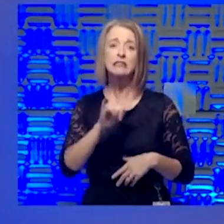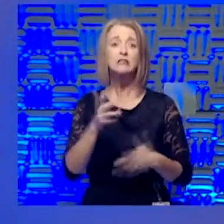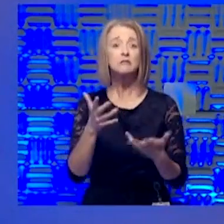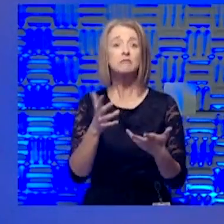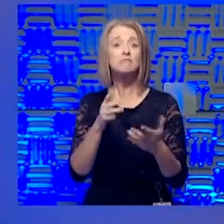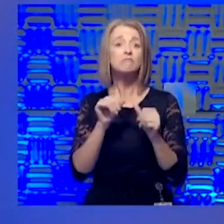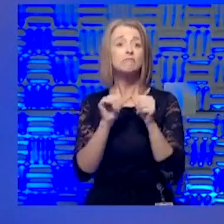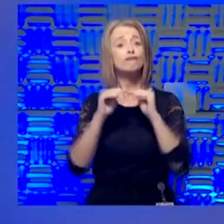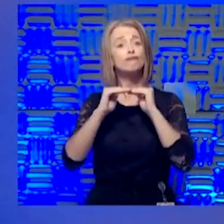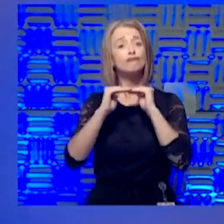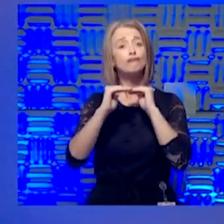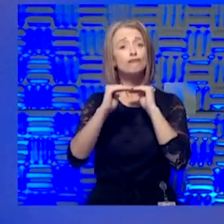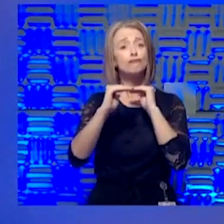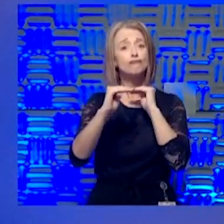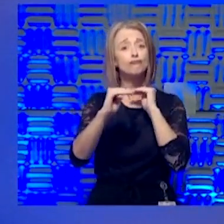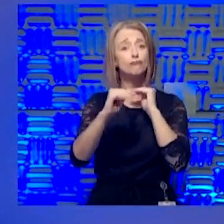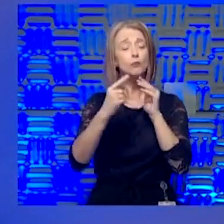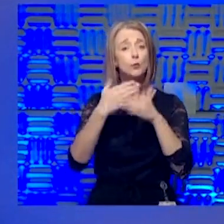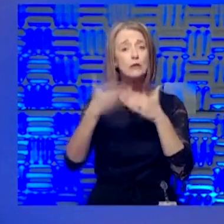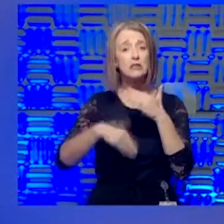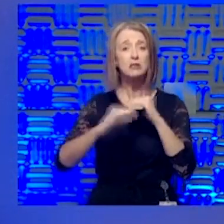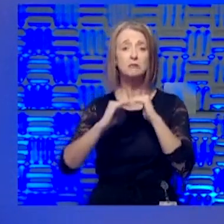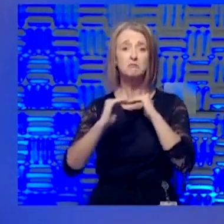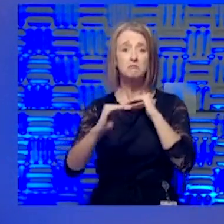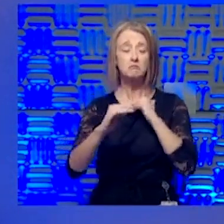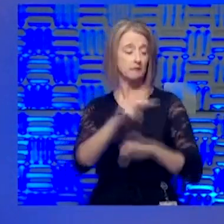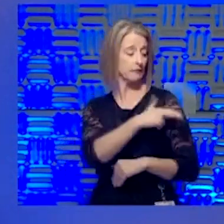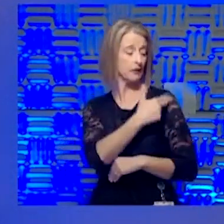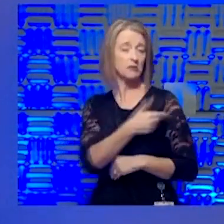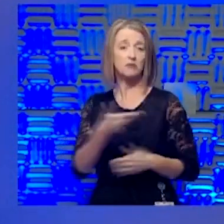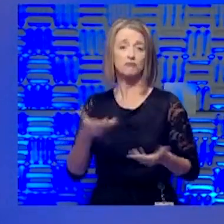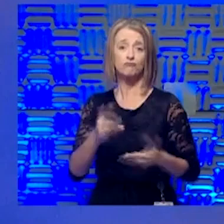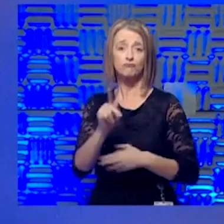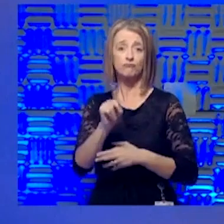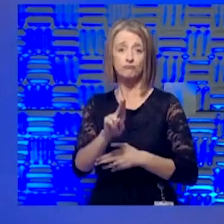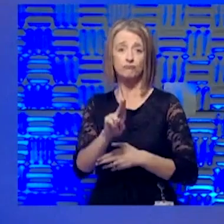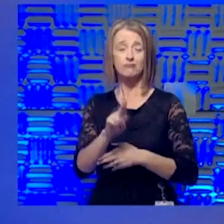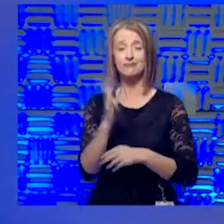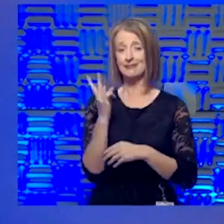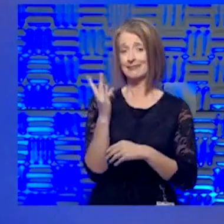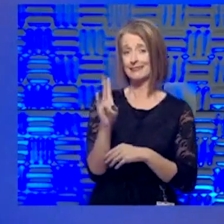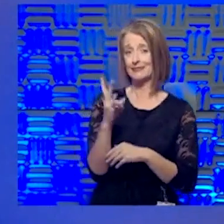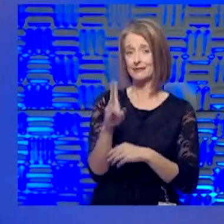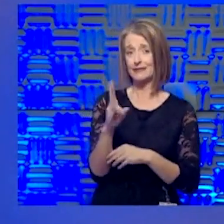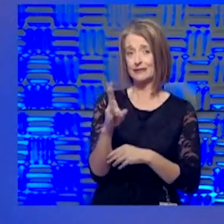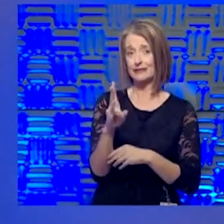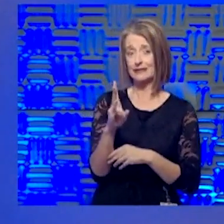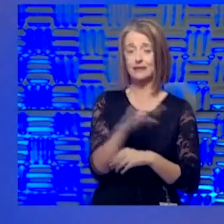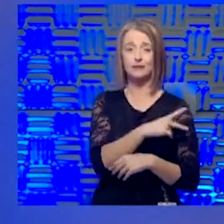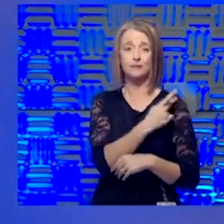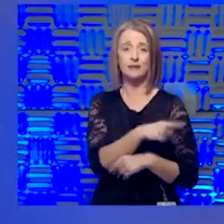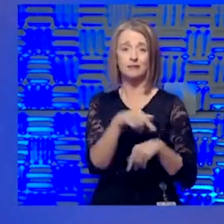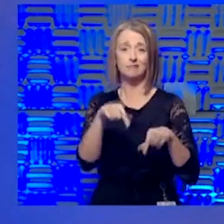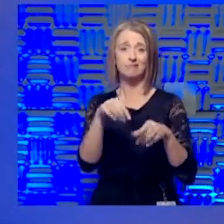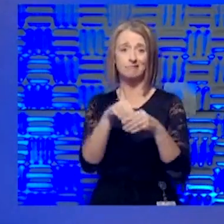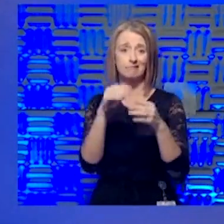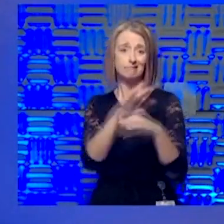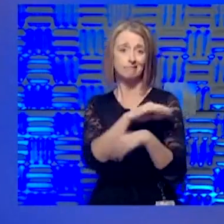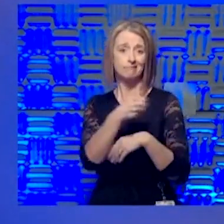relatively stable over the weekend. Here at the hospital, we have 17 patients in-house,